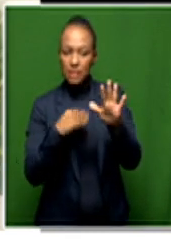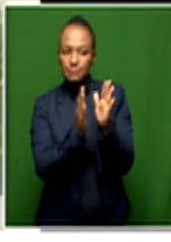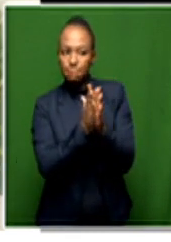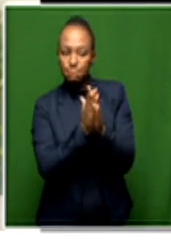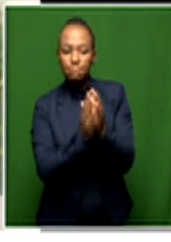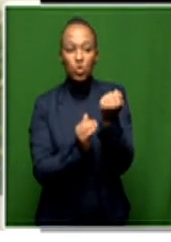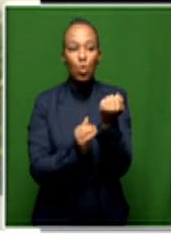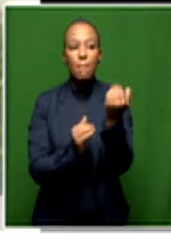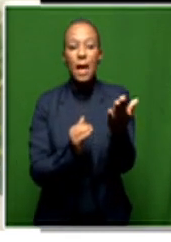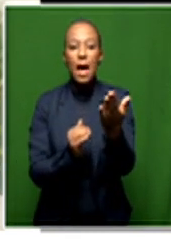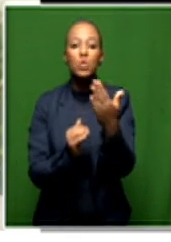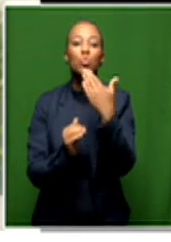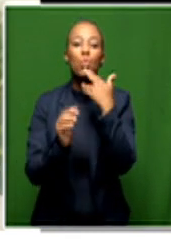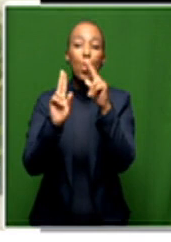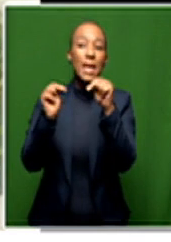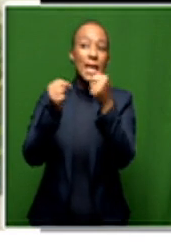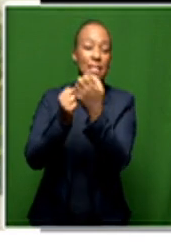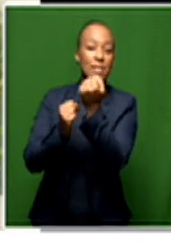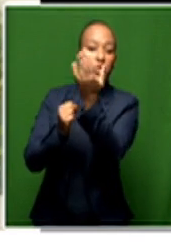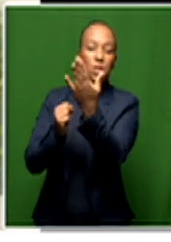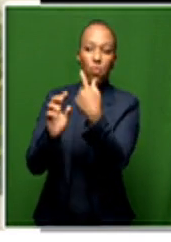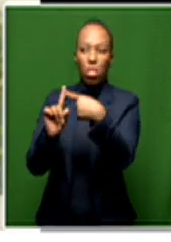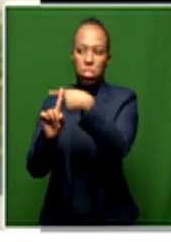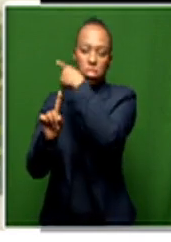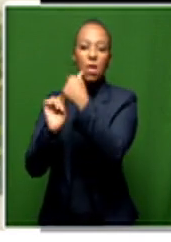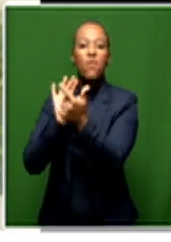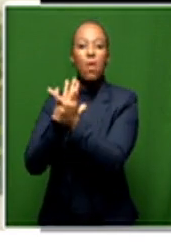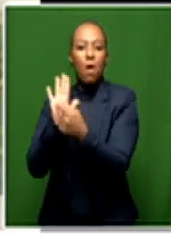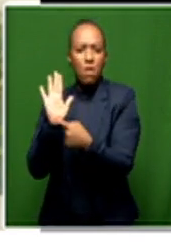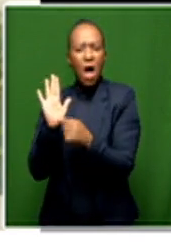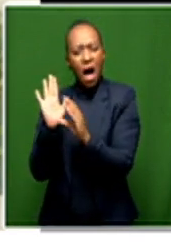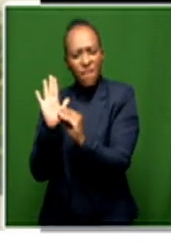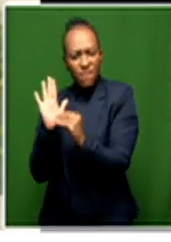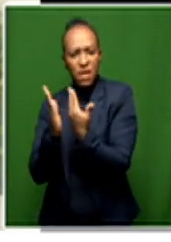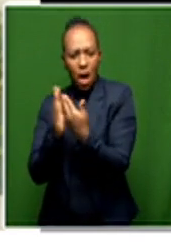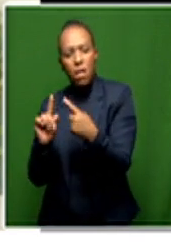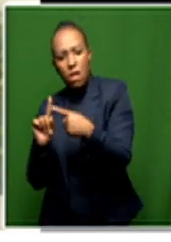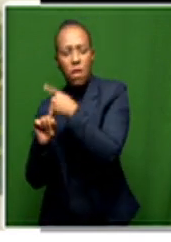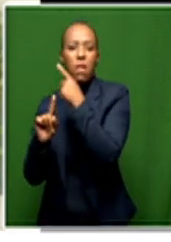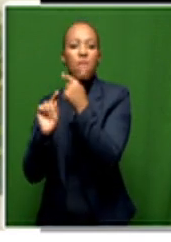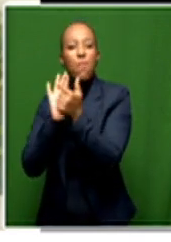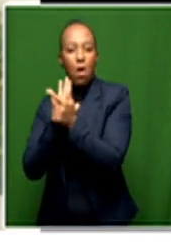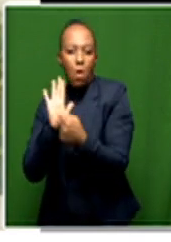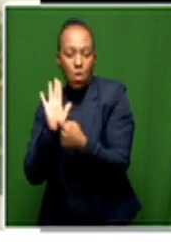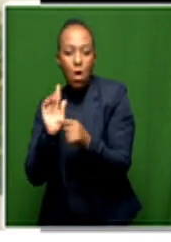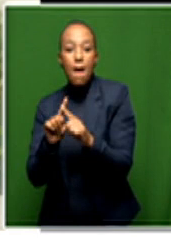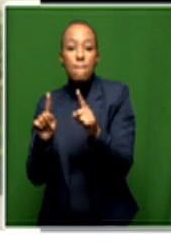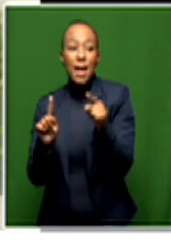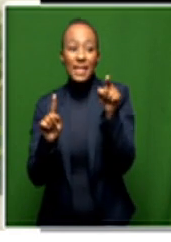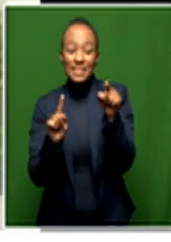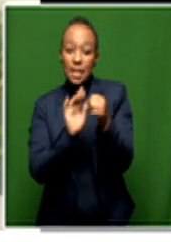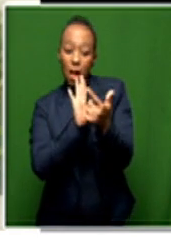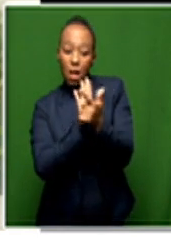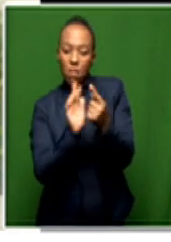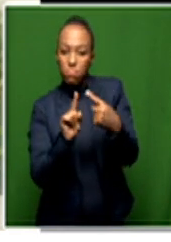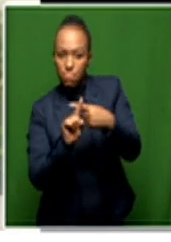deviation to National Treasury, which of course is warranted in law. However, deviations, in our view, are